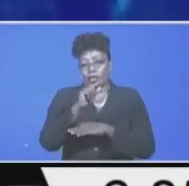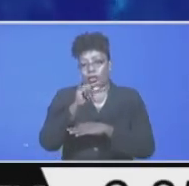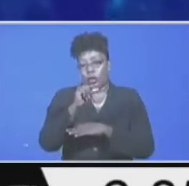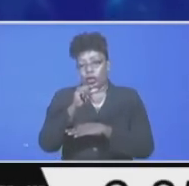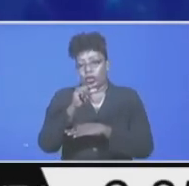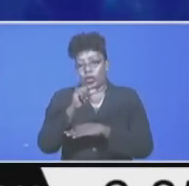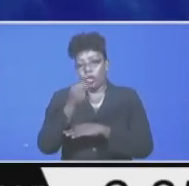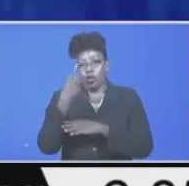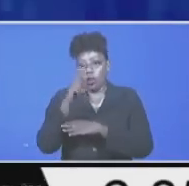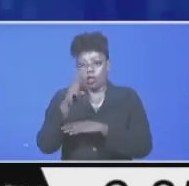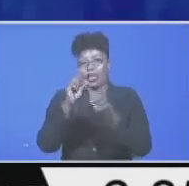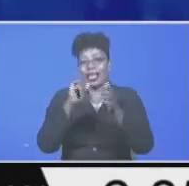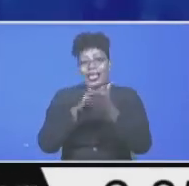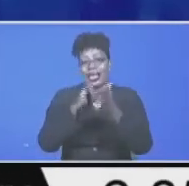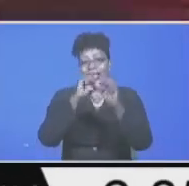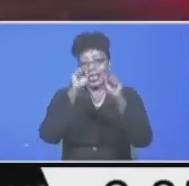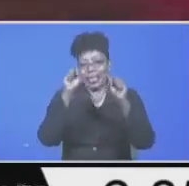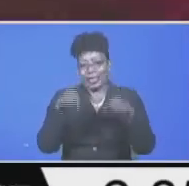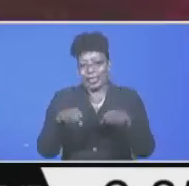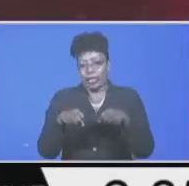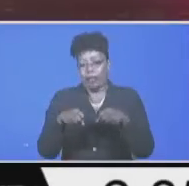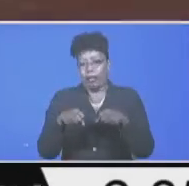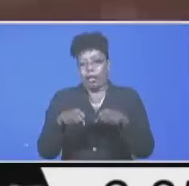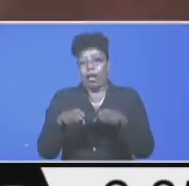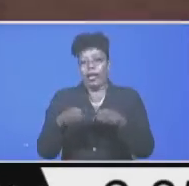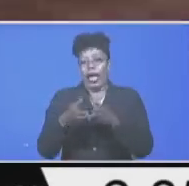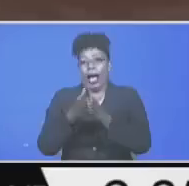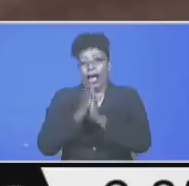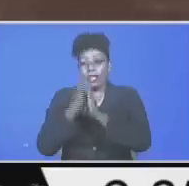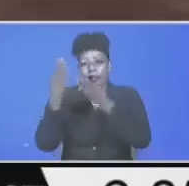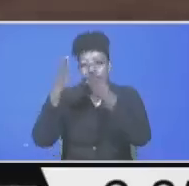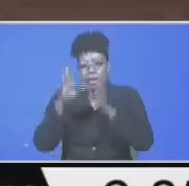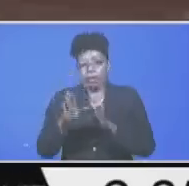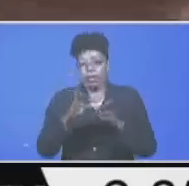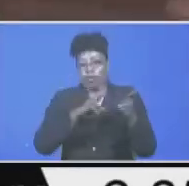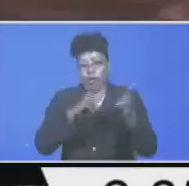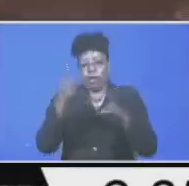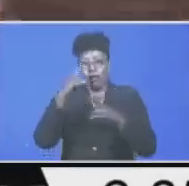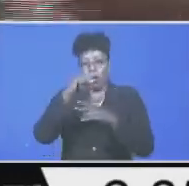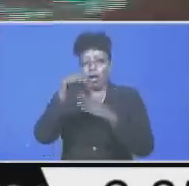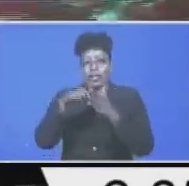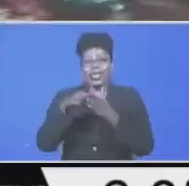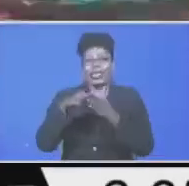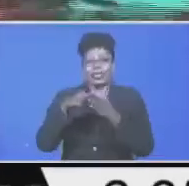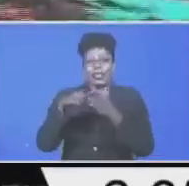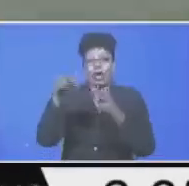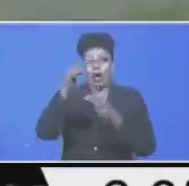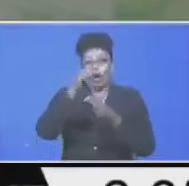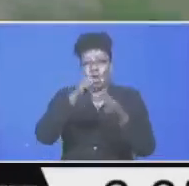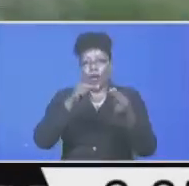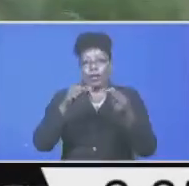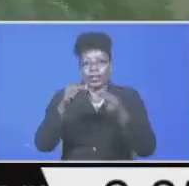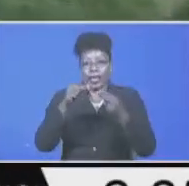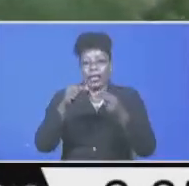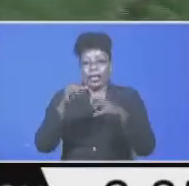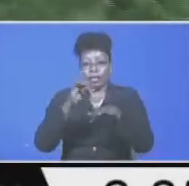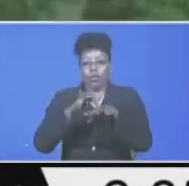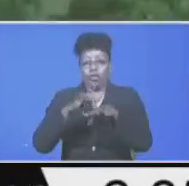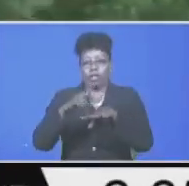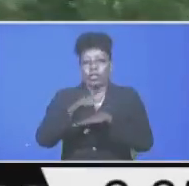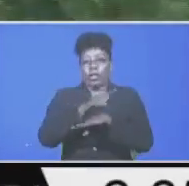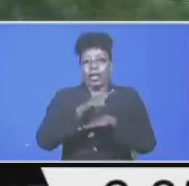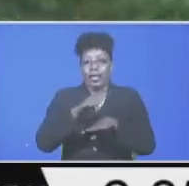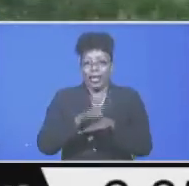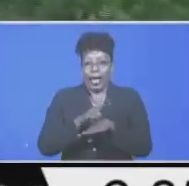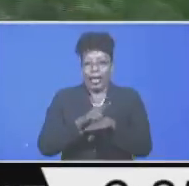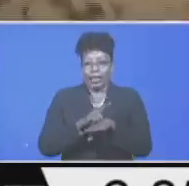system. Officials there advise Bahamians residing in the Georgia area to prepare immediately for the storm's landfall. They're also asking students to private